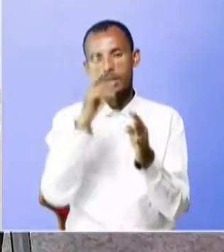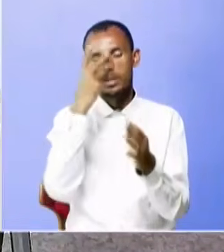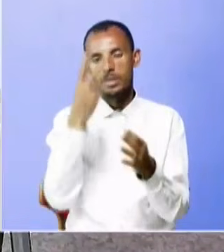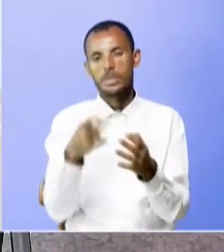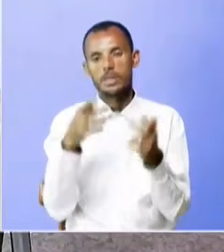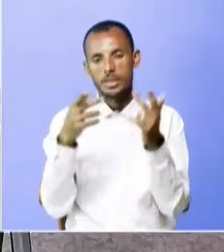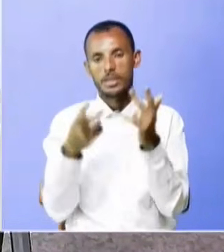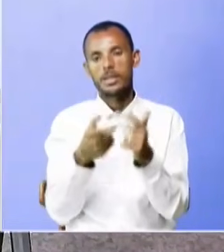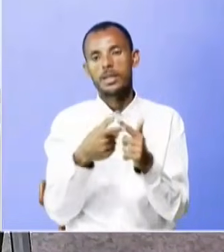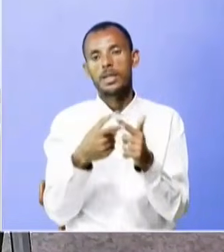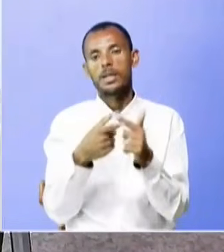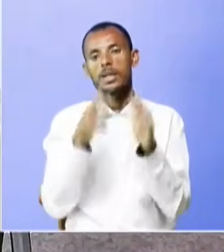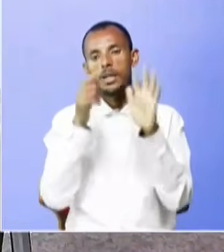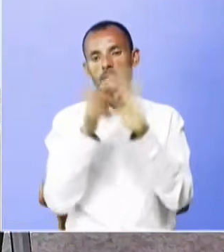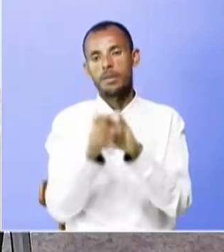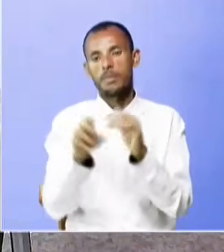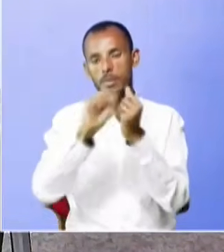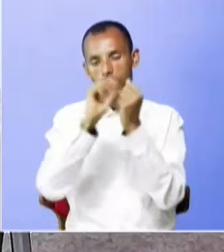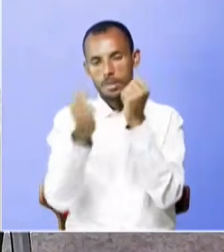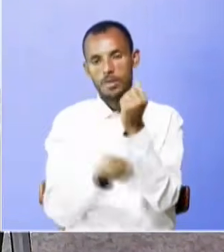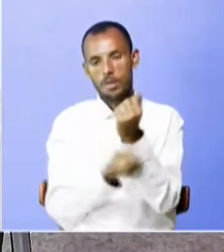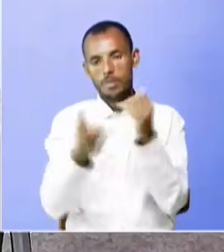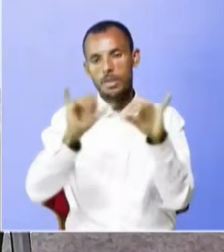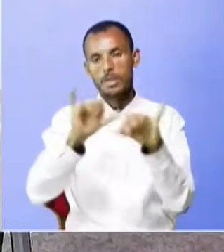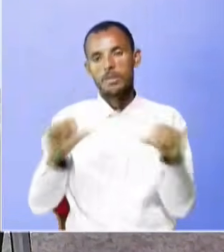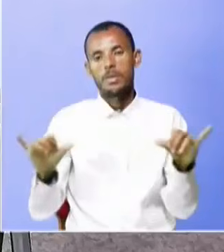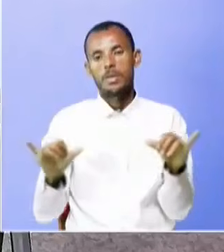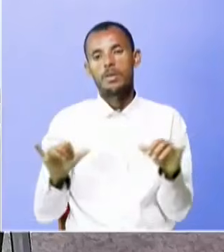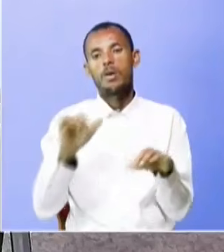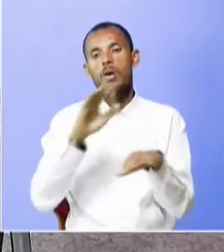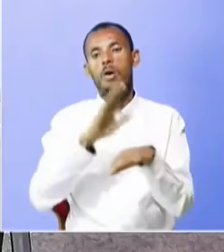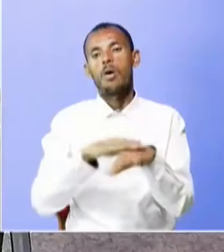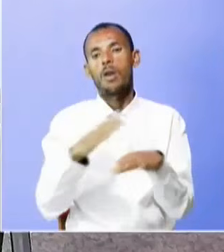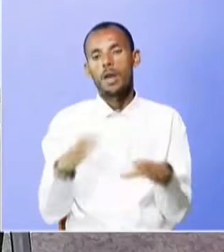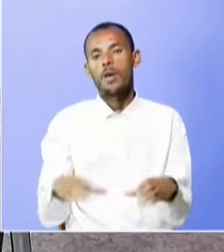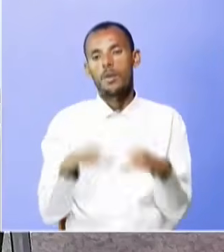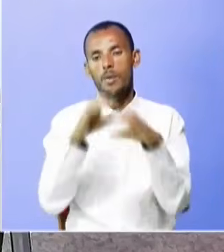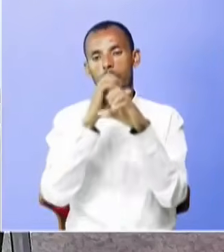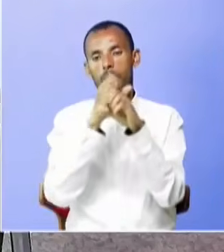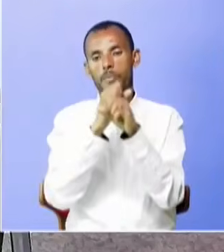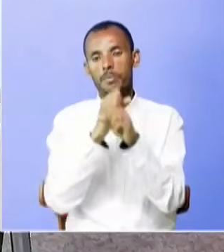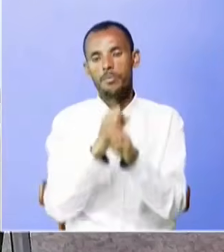second example regarding the measurements on a cone.